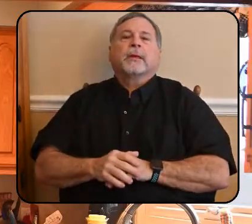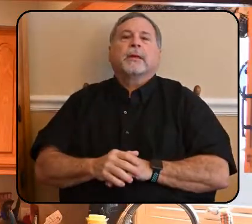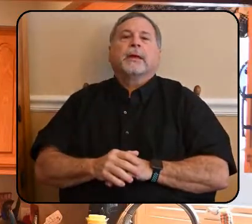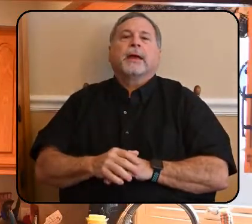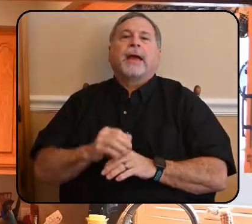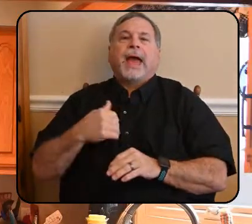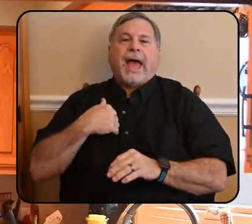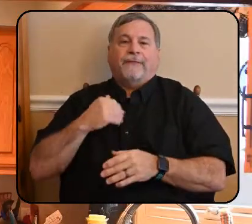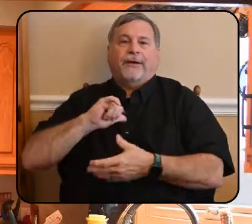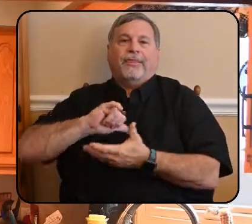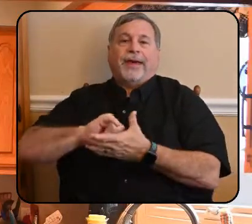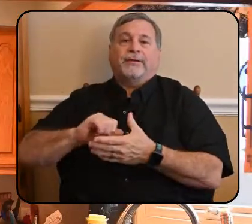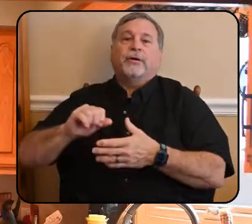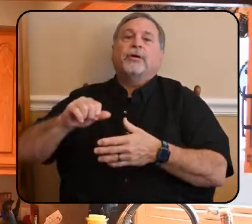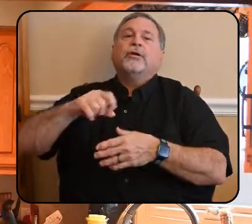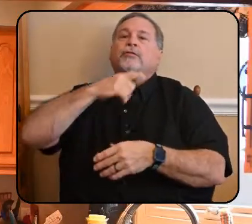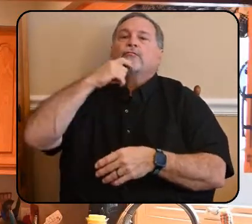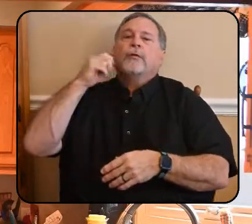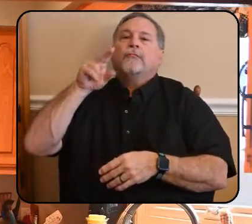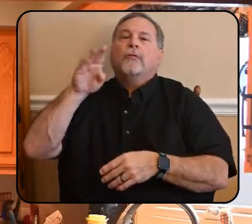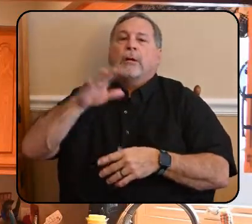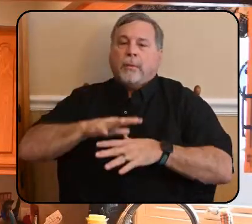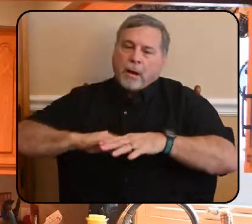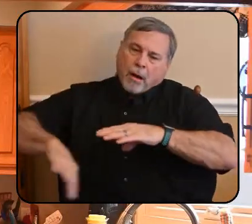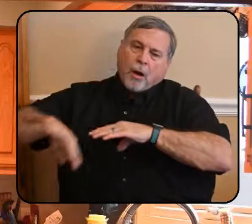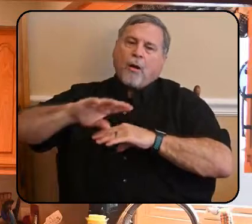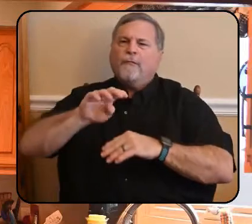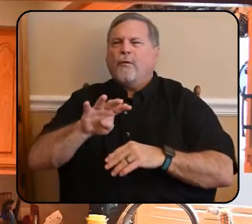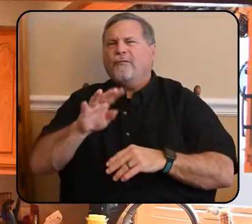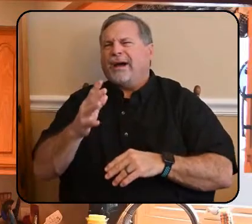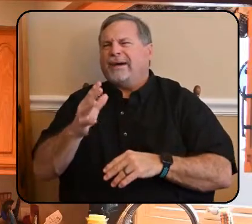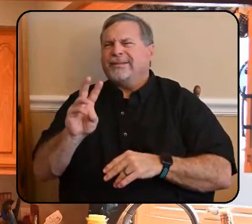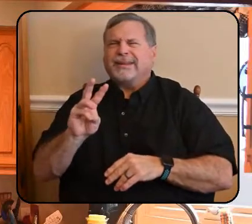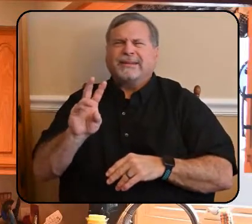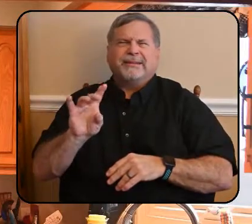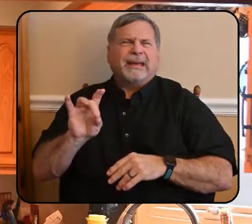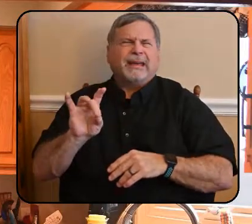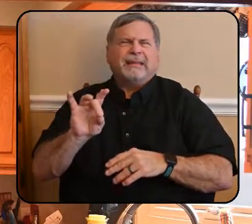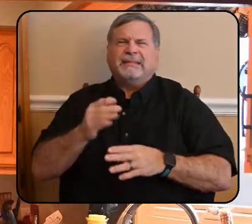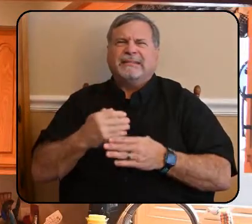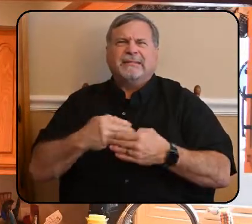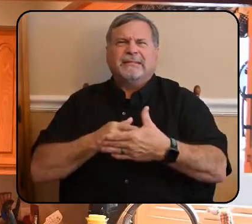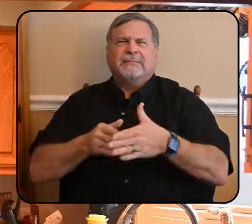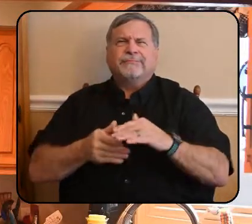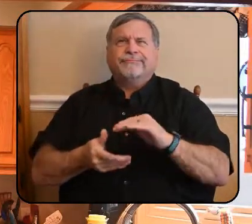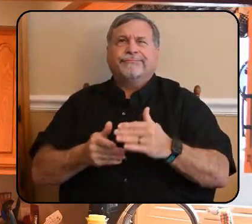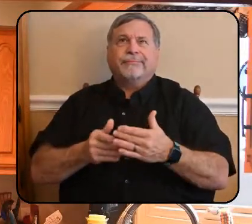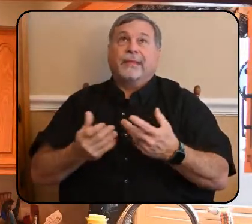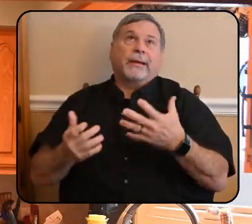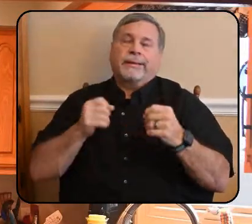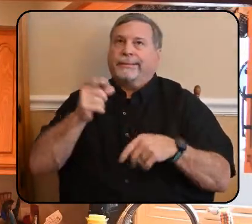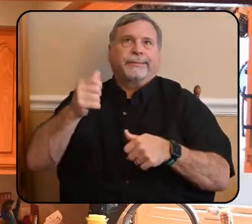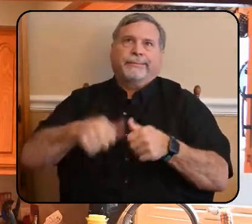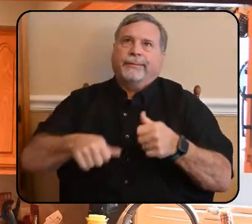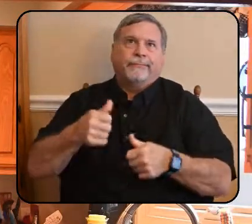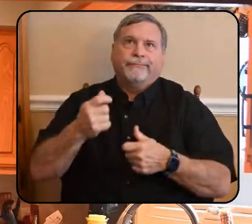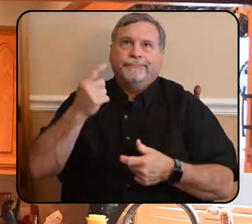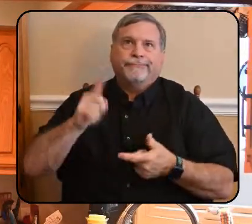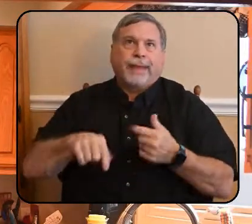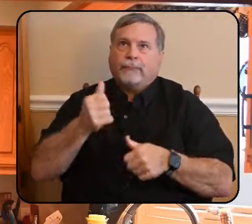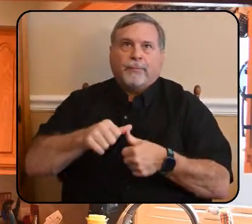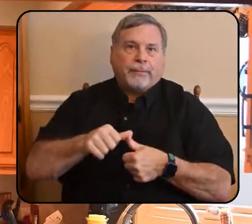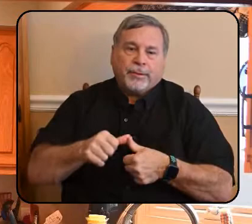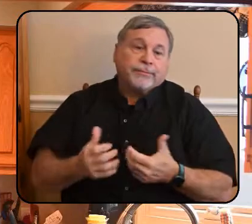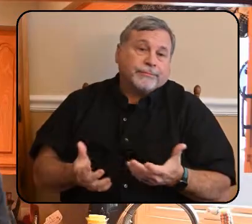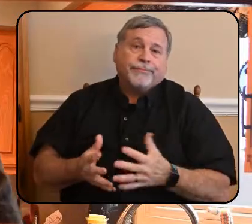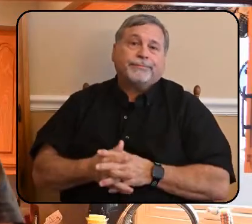across the entire pieces, all 4, 5, 6, 8 sides, whatever it is. Can't remember. And then